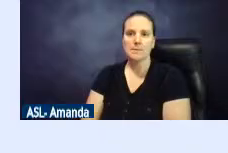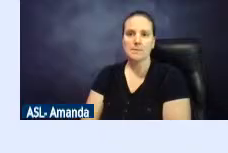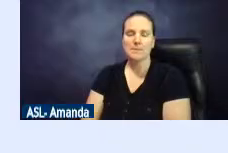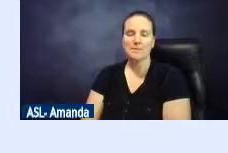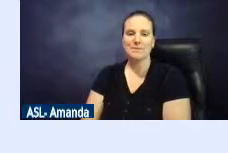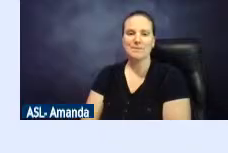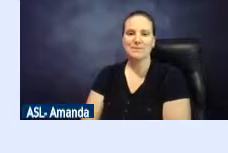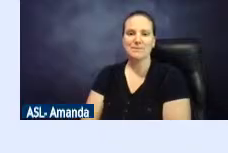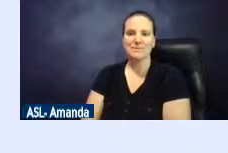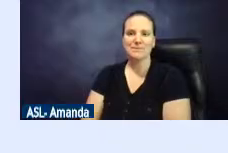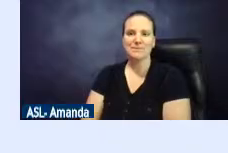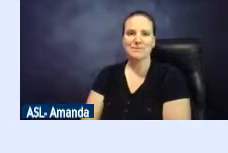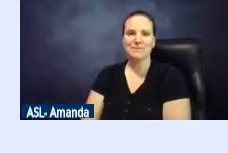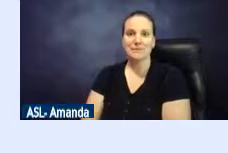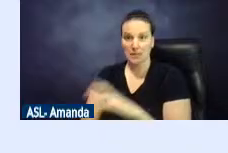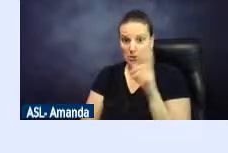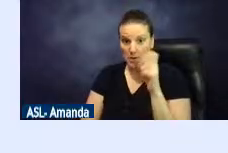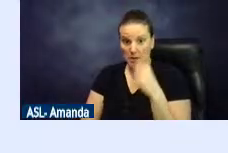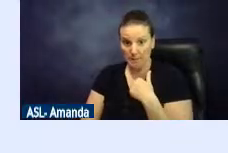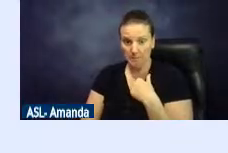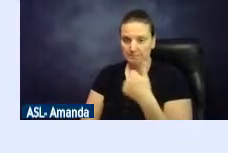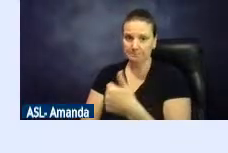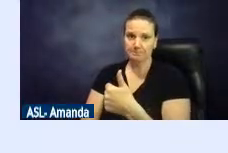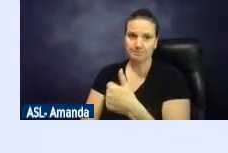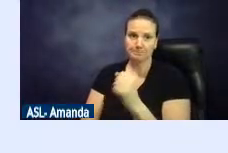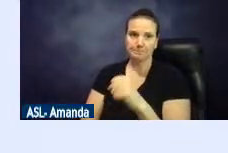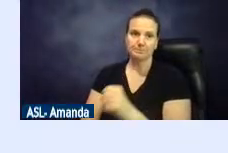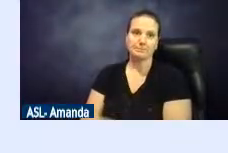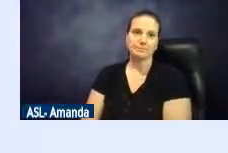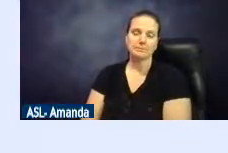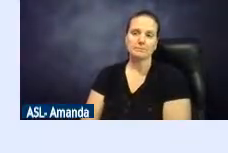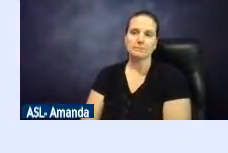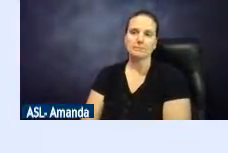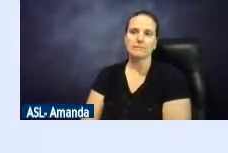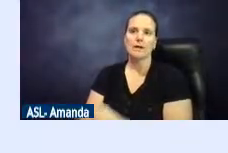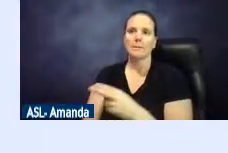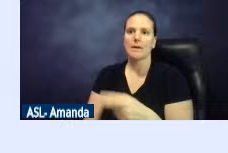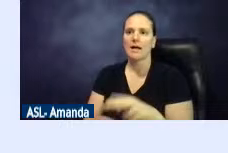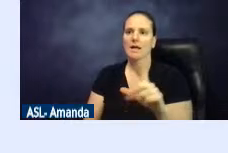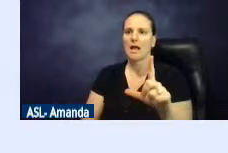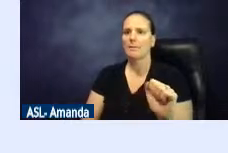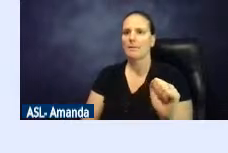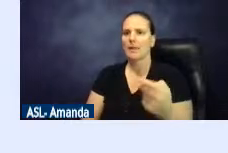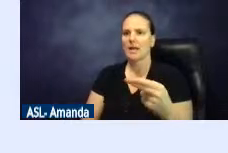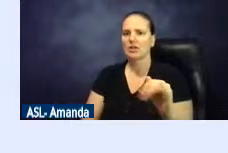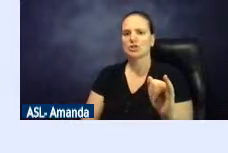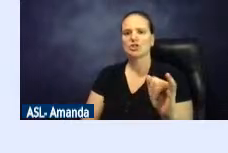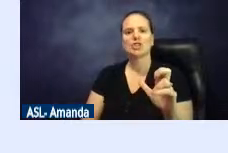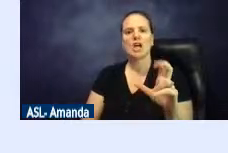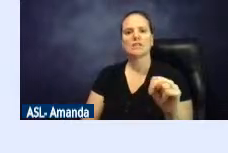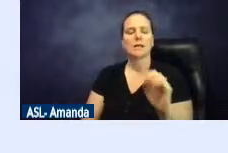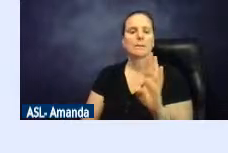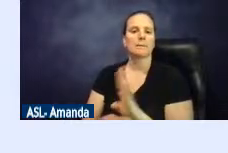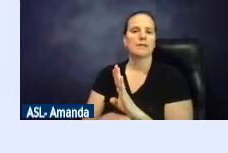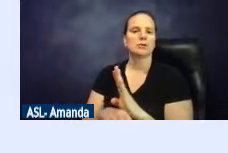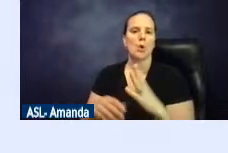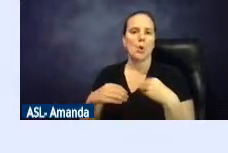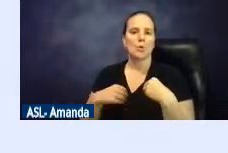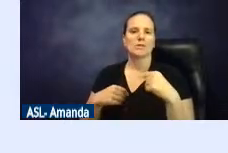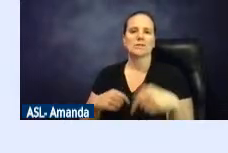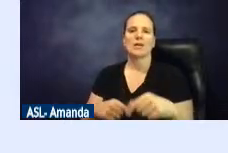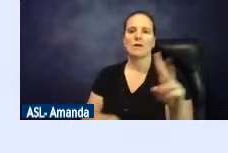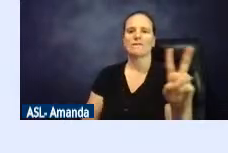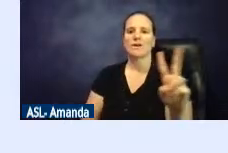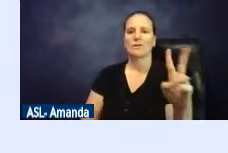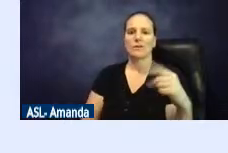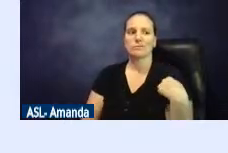Hi, can you hear me? I can hear you. Hey, great. My name is Leah Jackson. I have been a business owner in downtown Vancouver